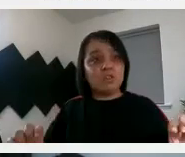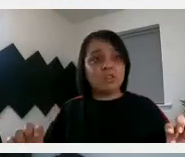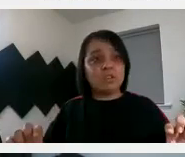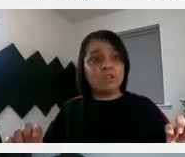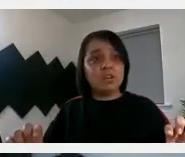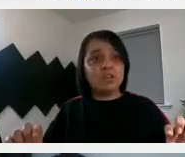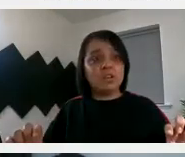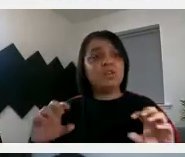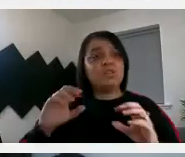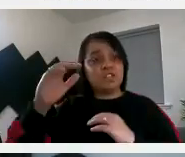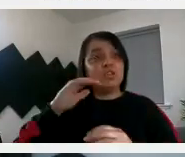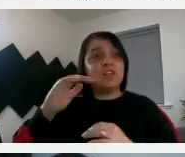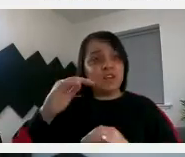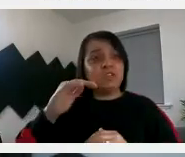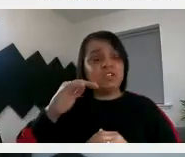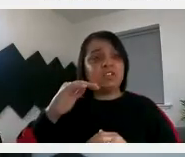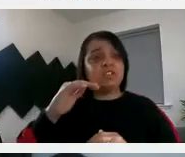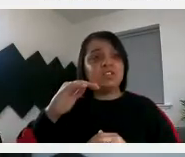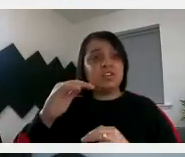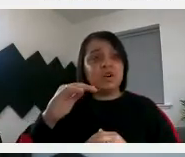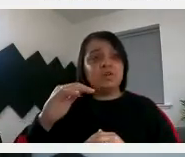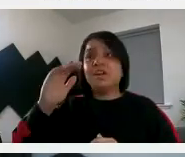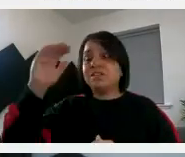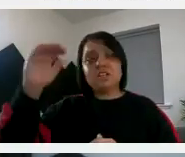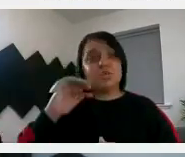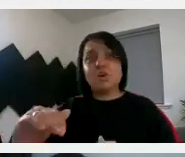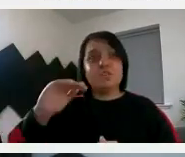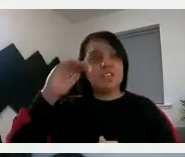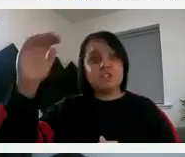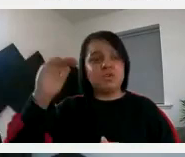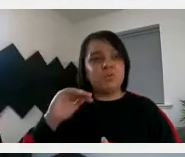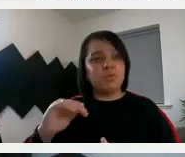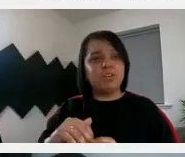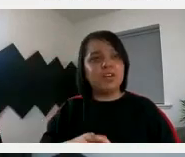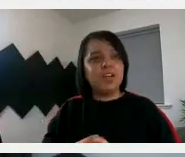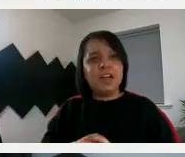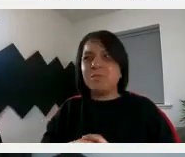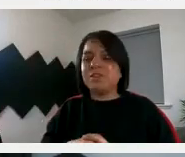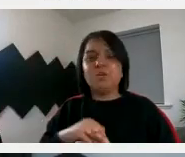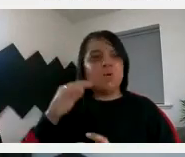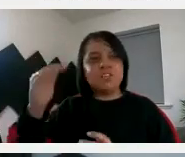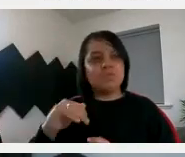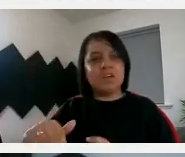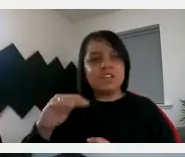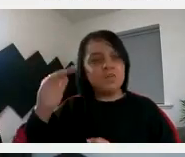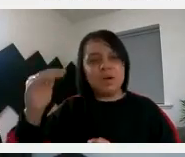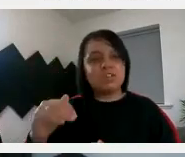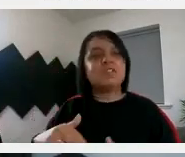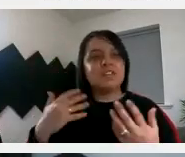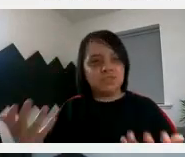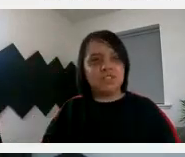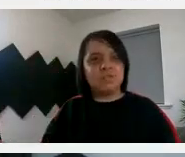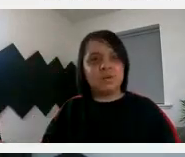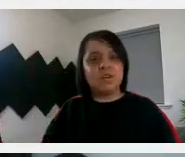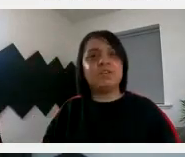Welsh because it's two languages. So you know, that's why you always see two on a board. And you might think, why is it in Welsh? That's